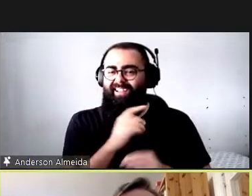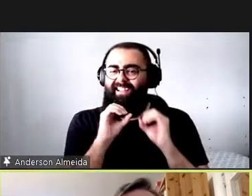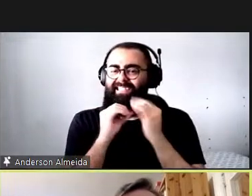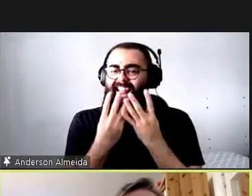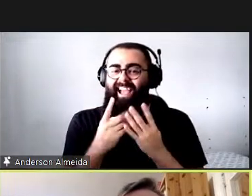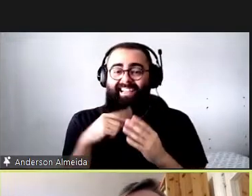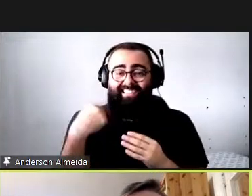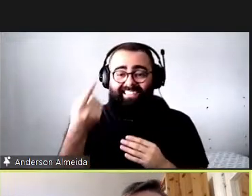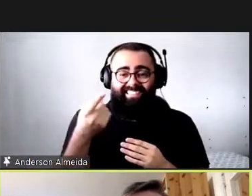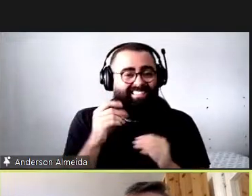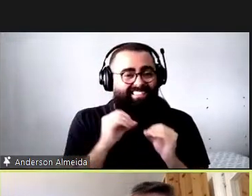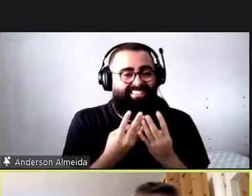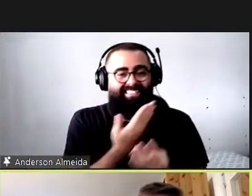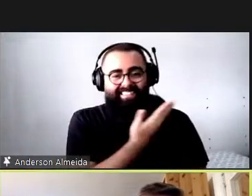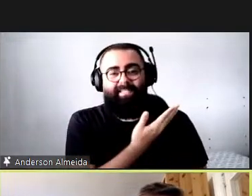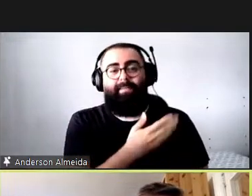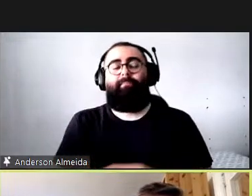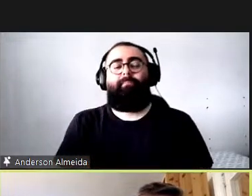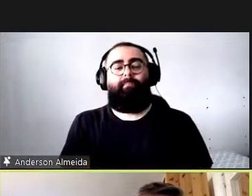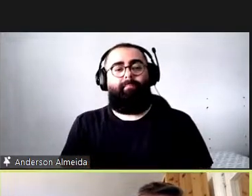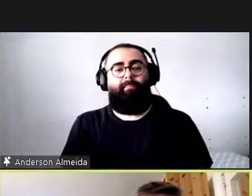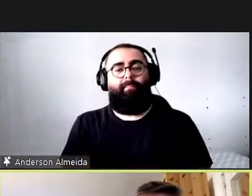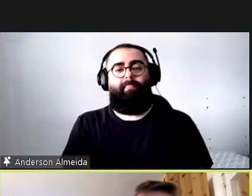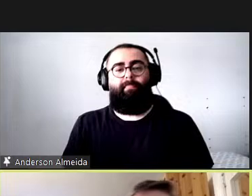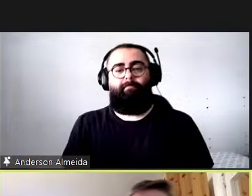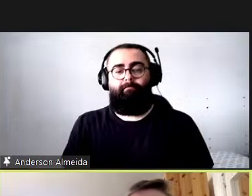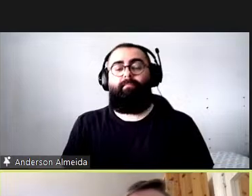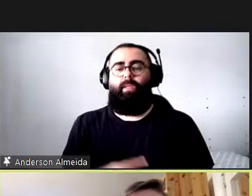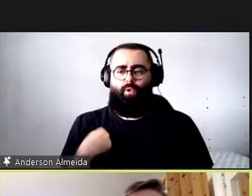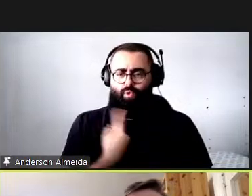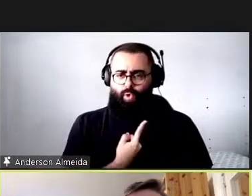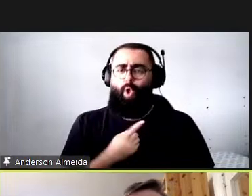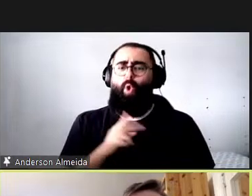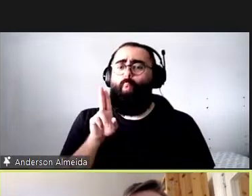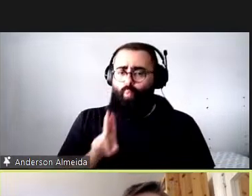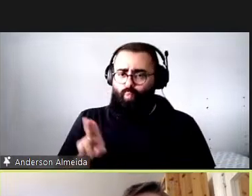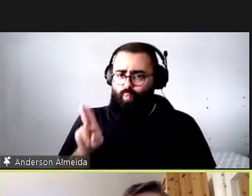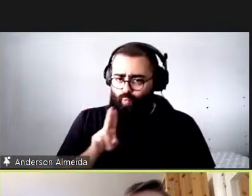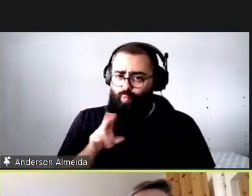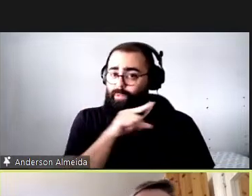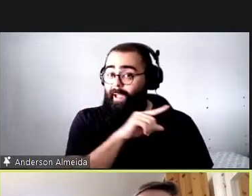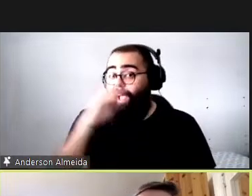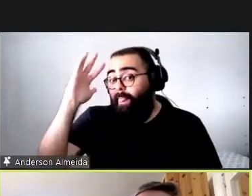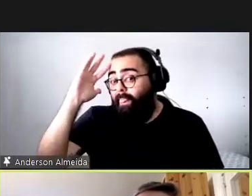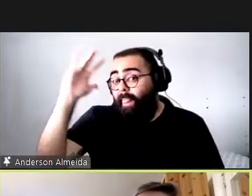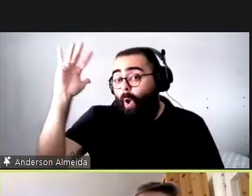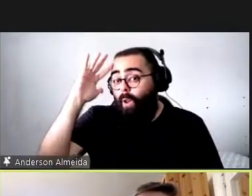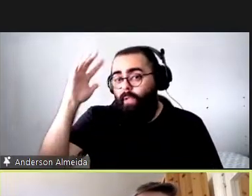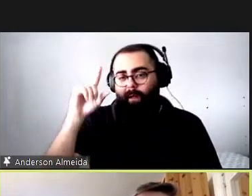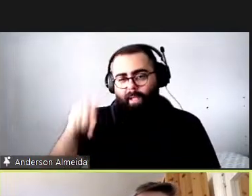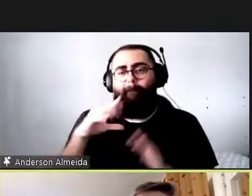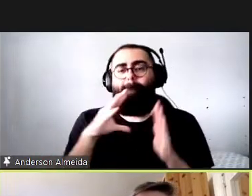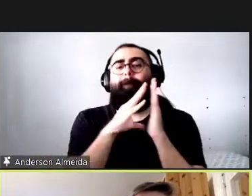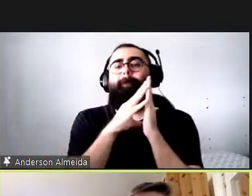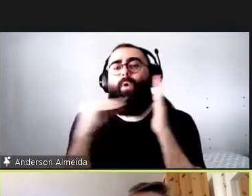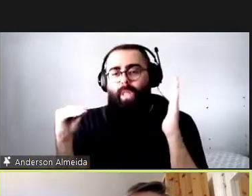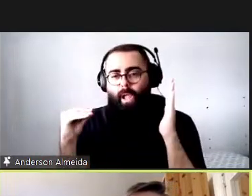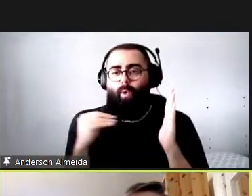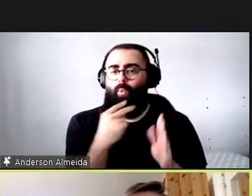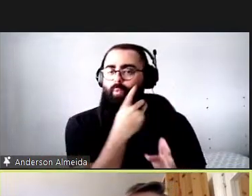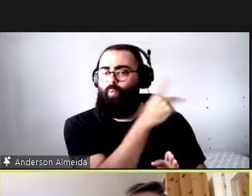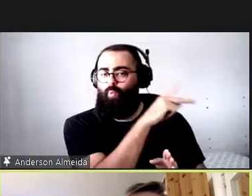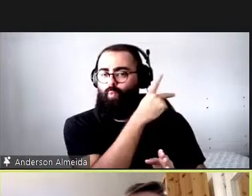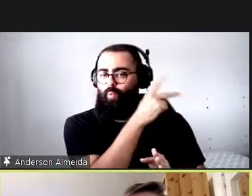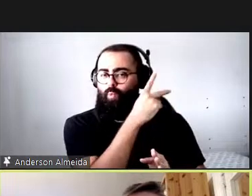Within this framework, we took the articulatory phonology approach of thinking of